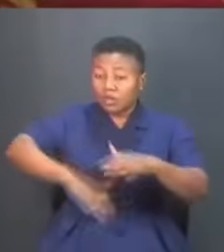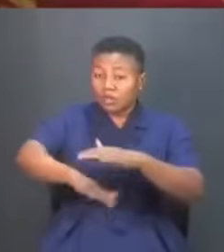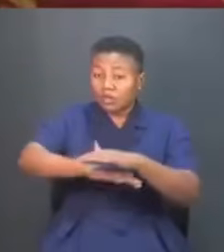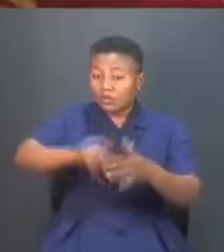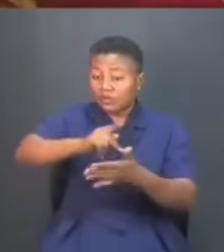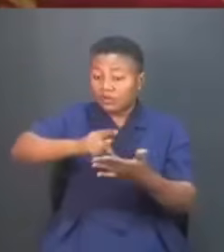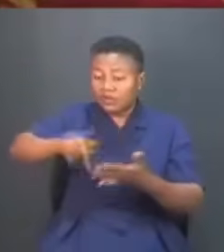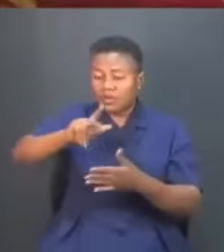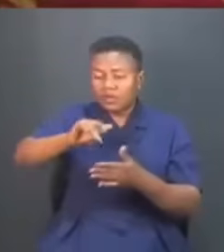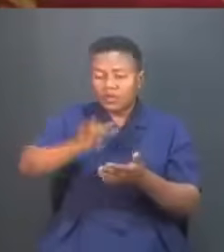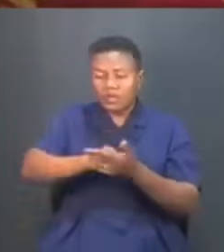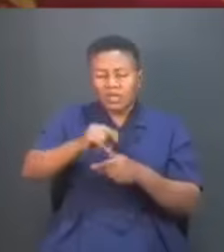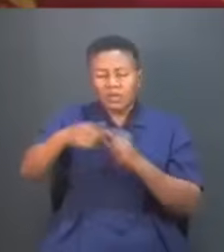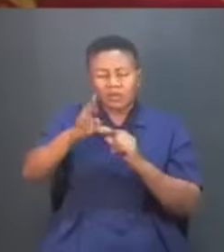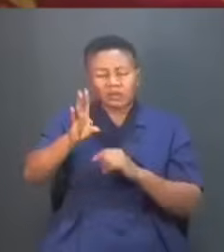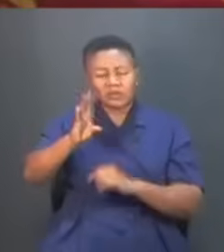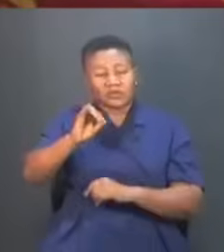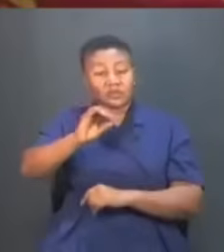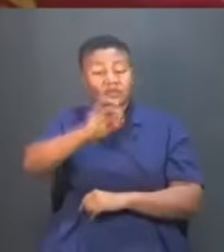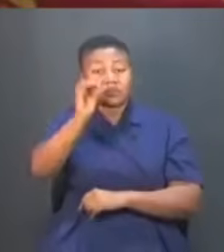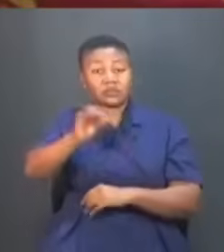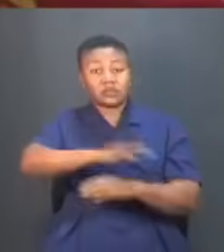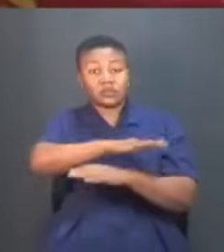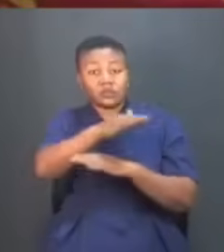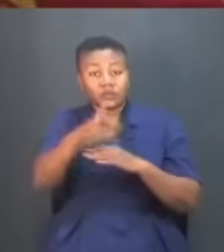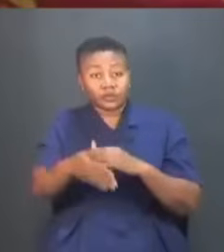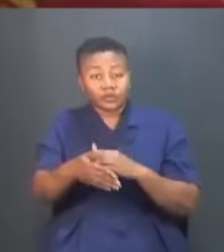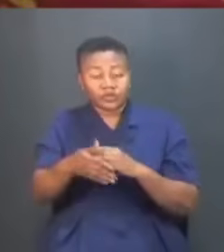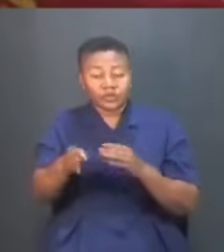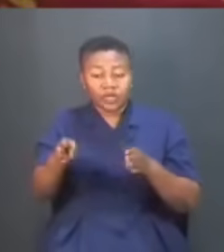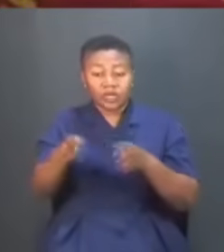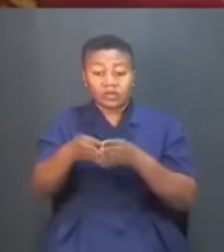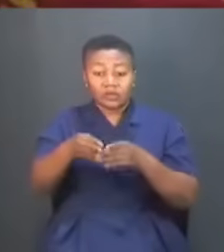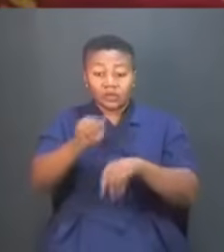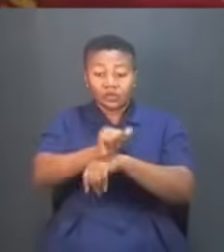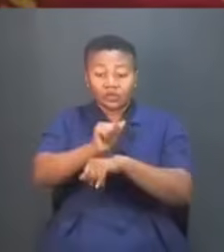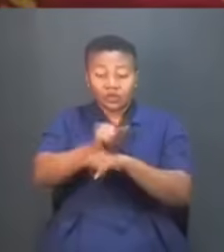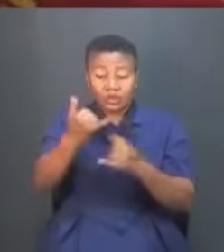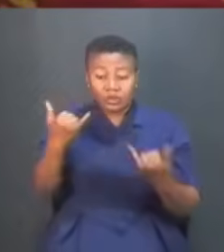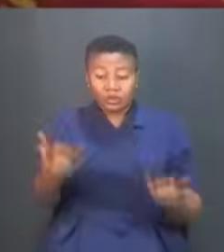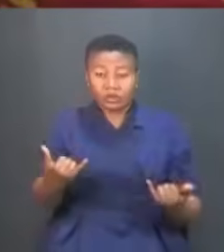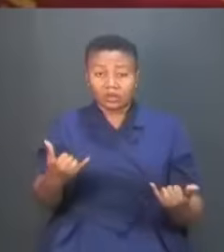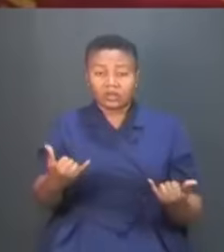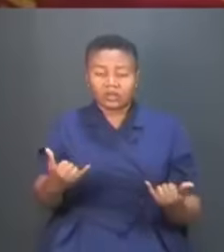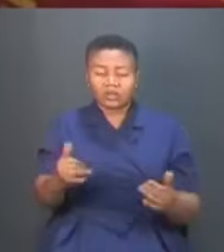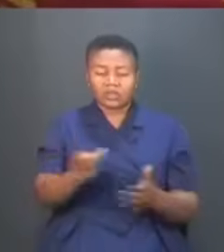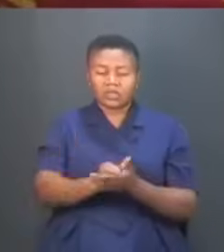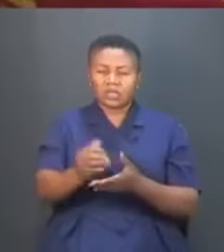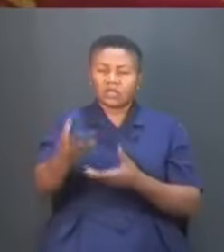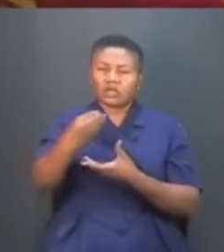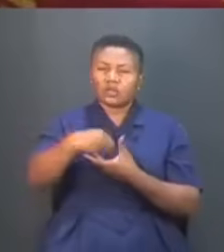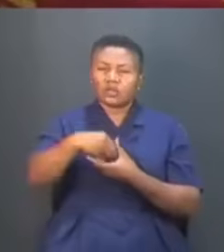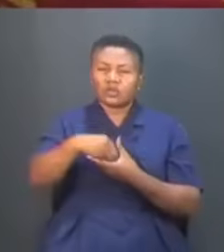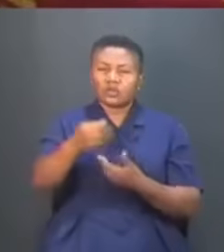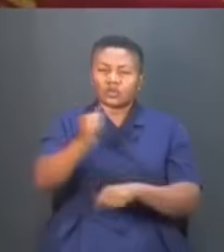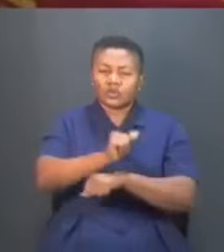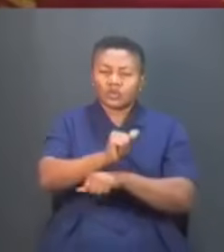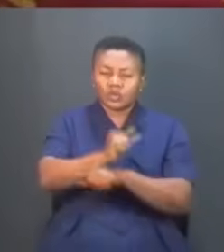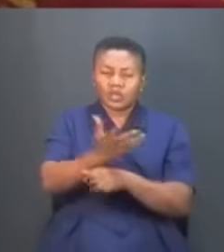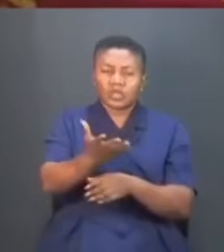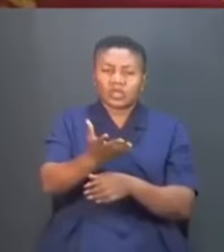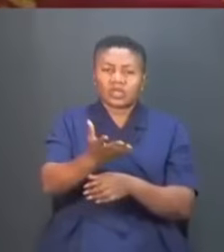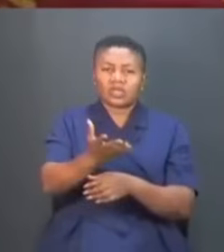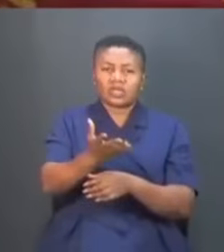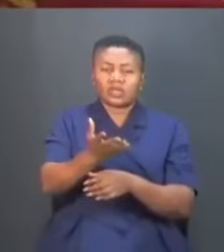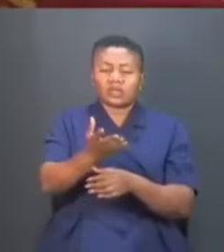about 70% complete. The outstanding works to date include the construction of lateral canals,